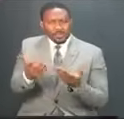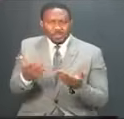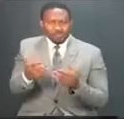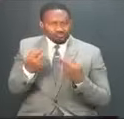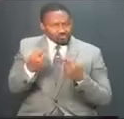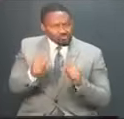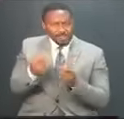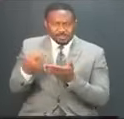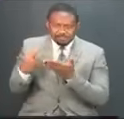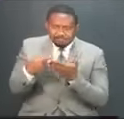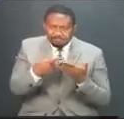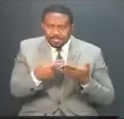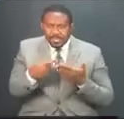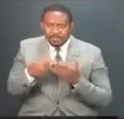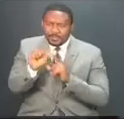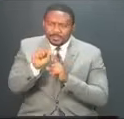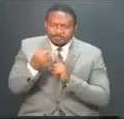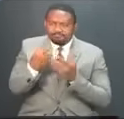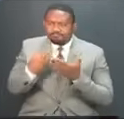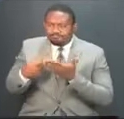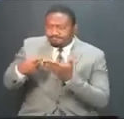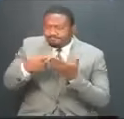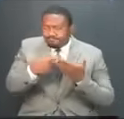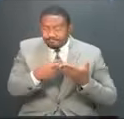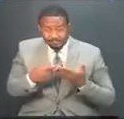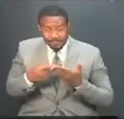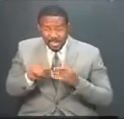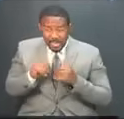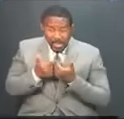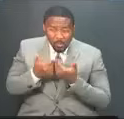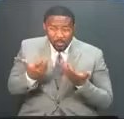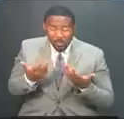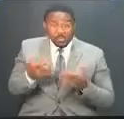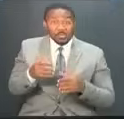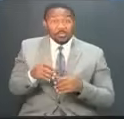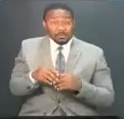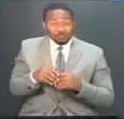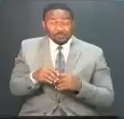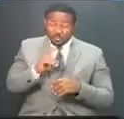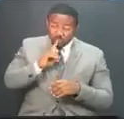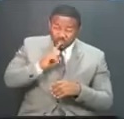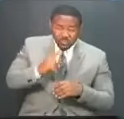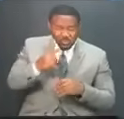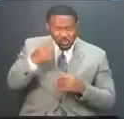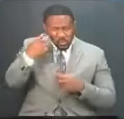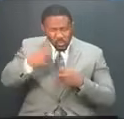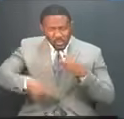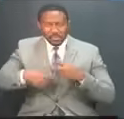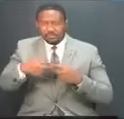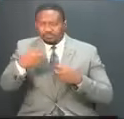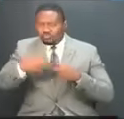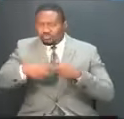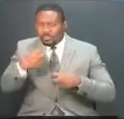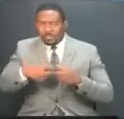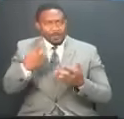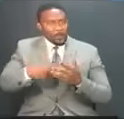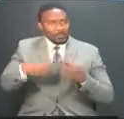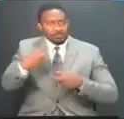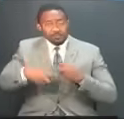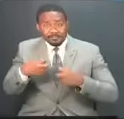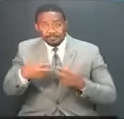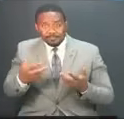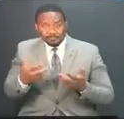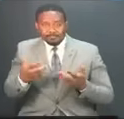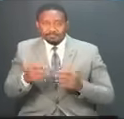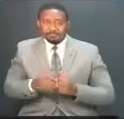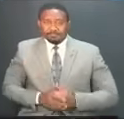discuss the situation and to find out exactly what the problem was. It turned out,